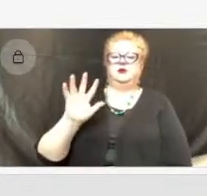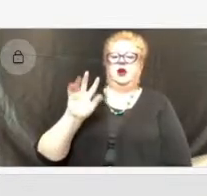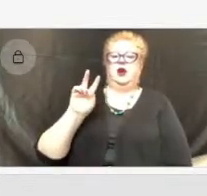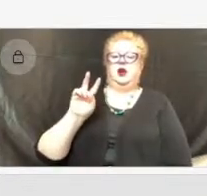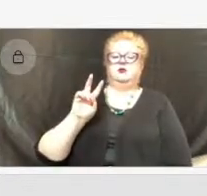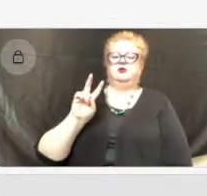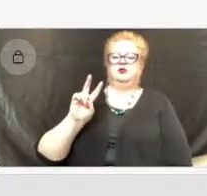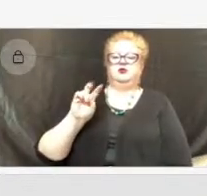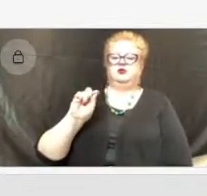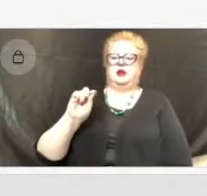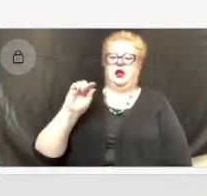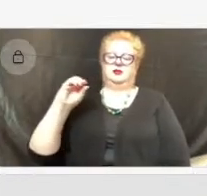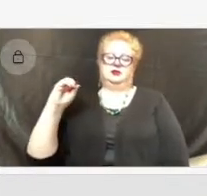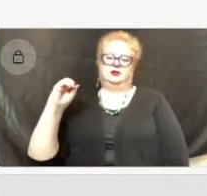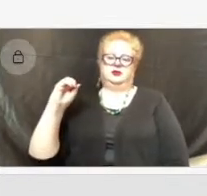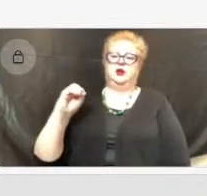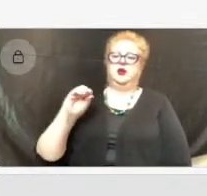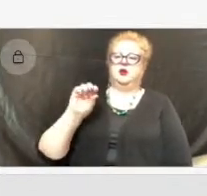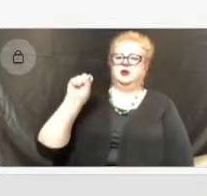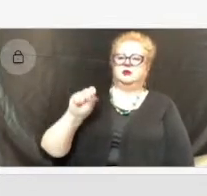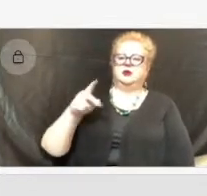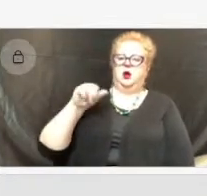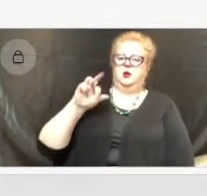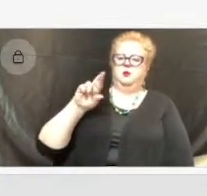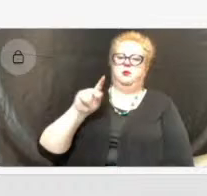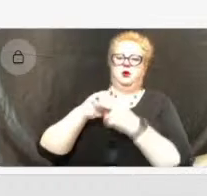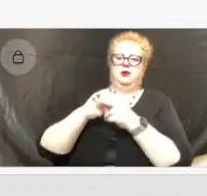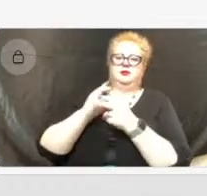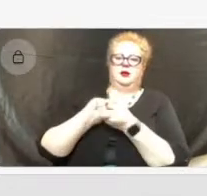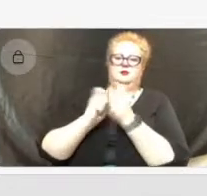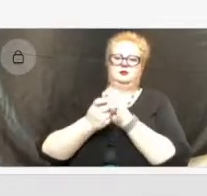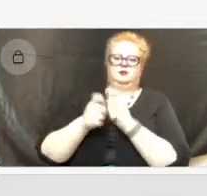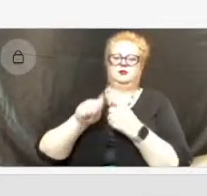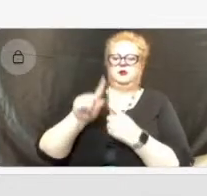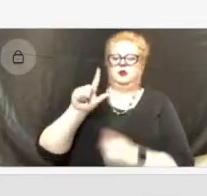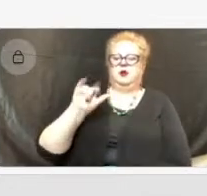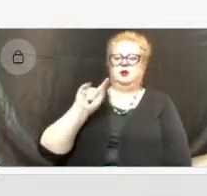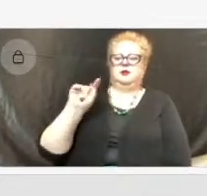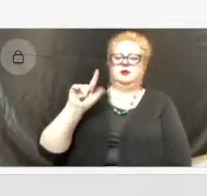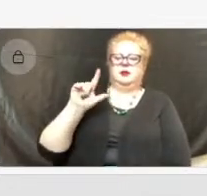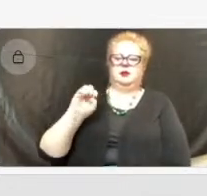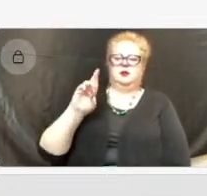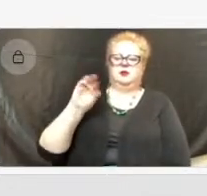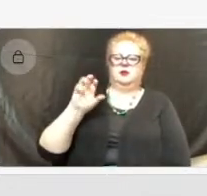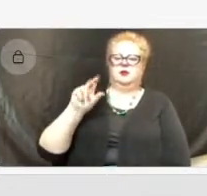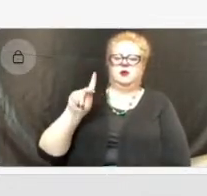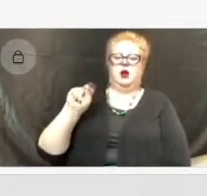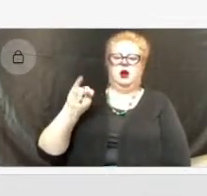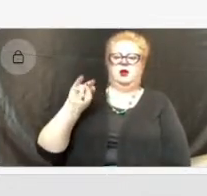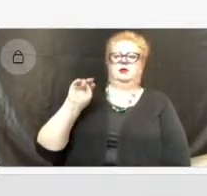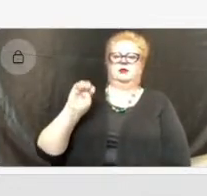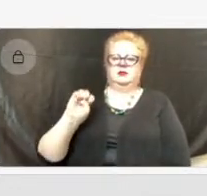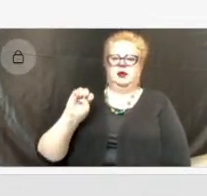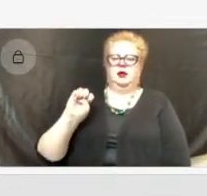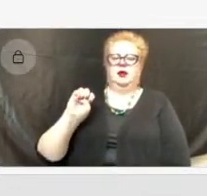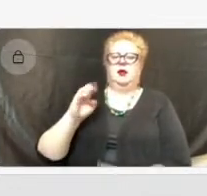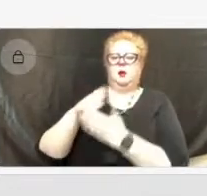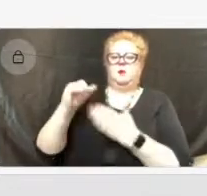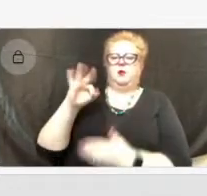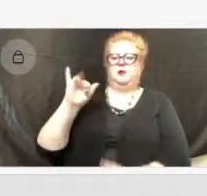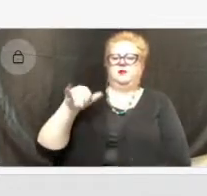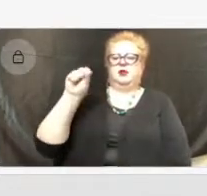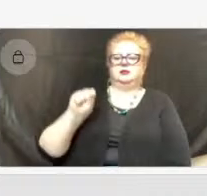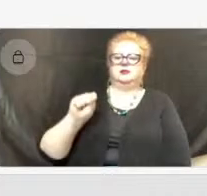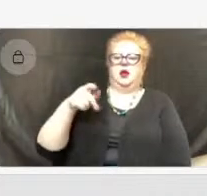G-25-230, South Park Street name change to Little Rock 9 Way. This portion of South Park Street located between